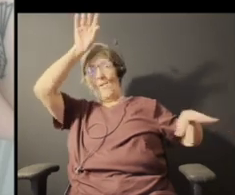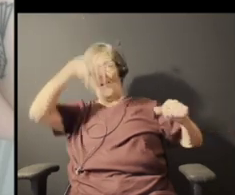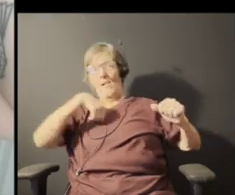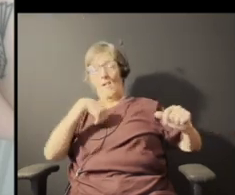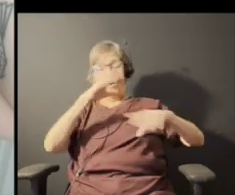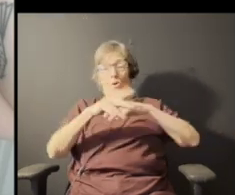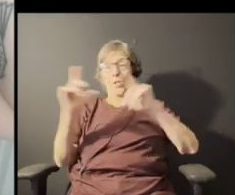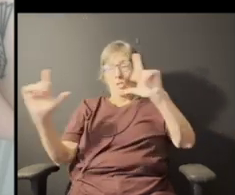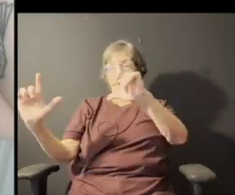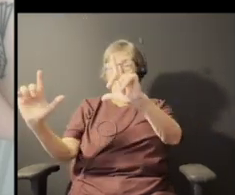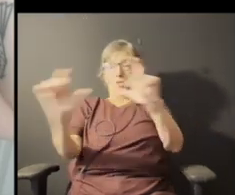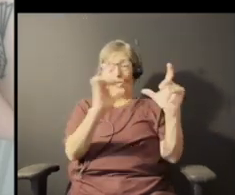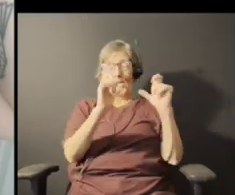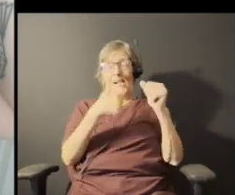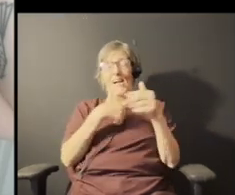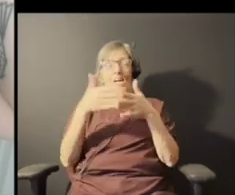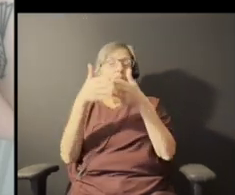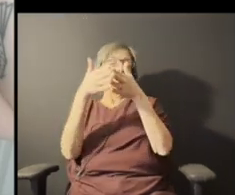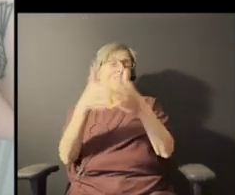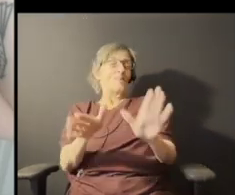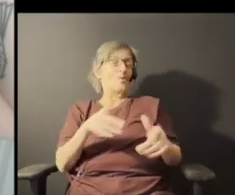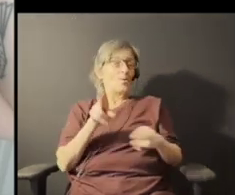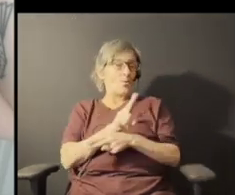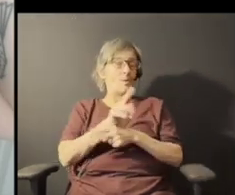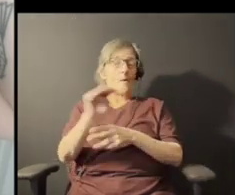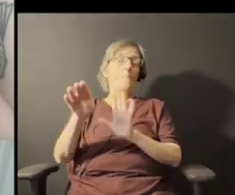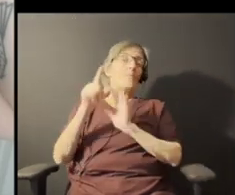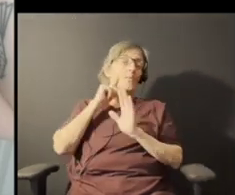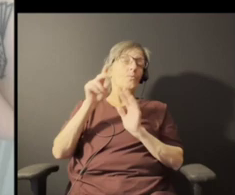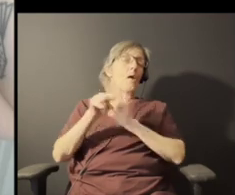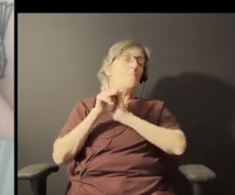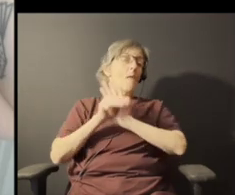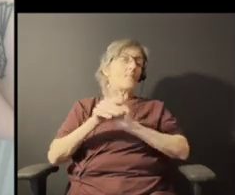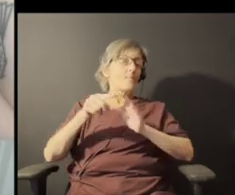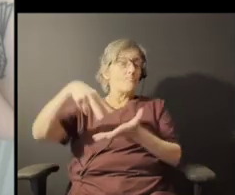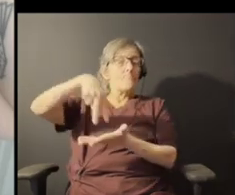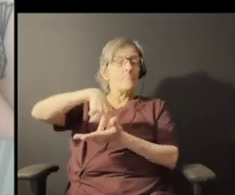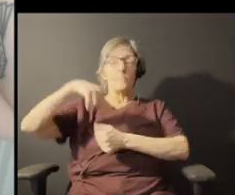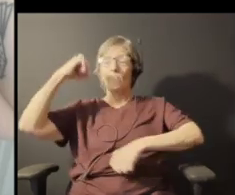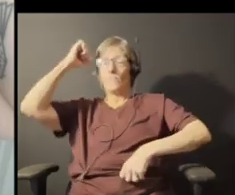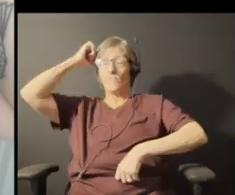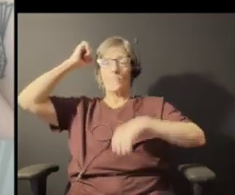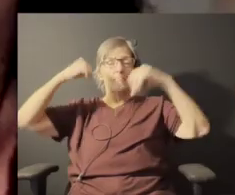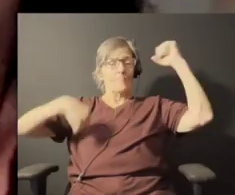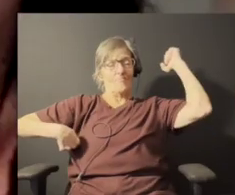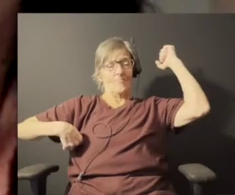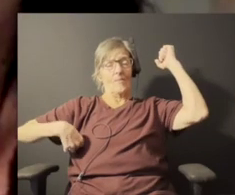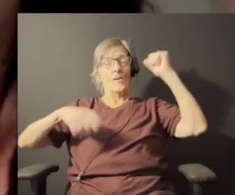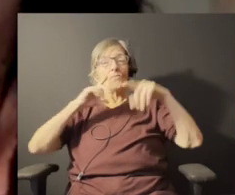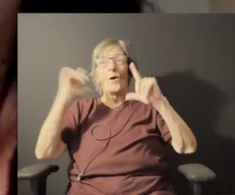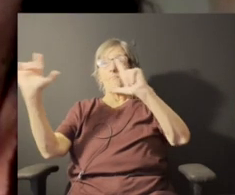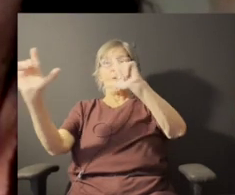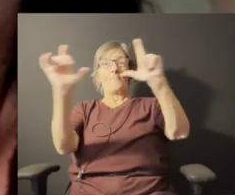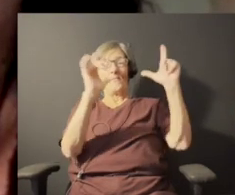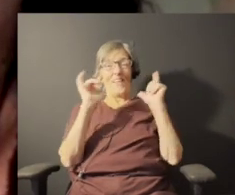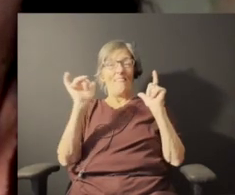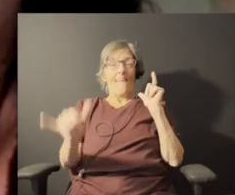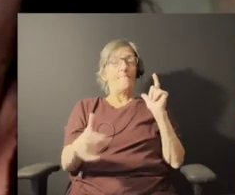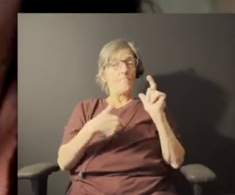on shoot days, because I generally utilize models for me to take photographs